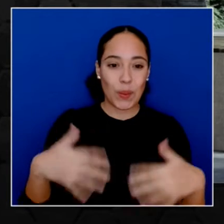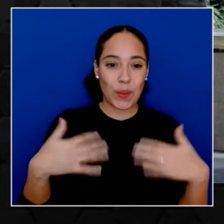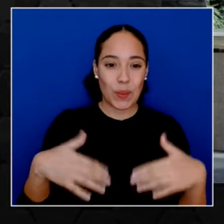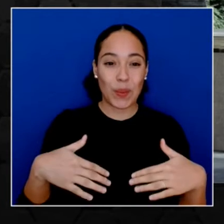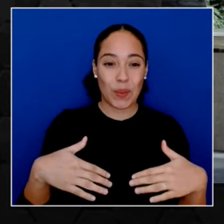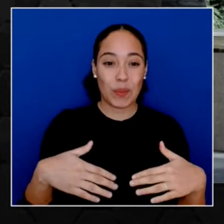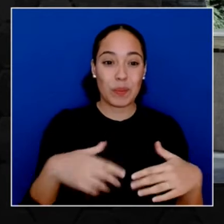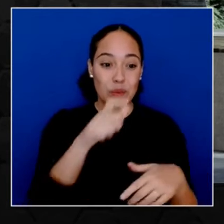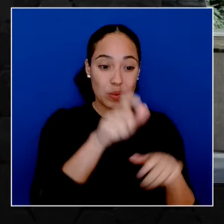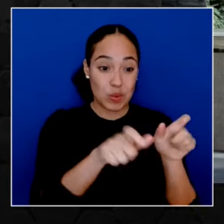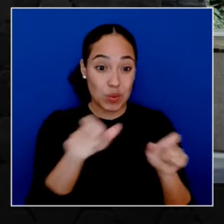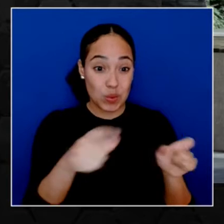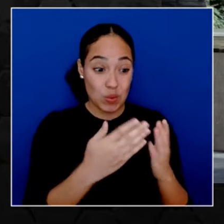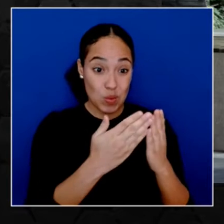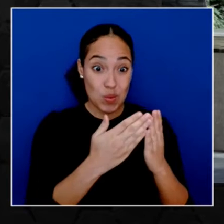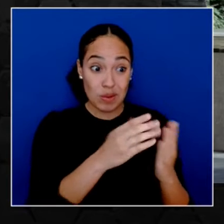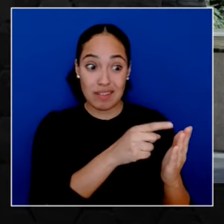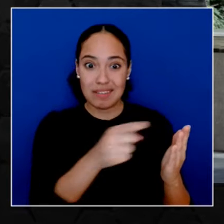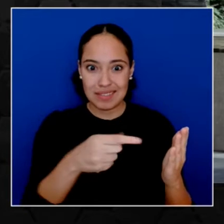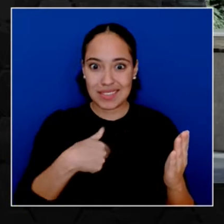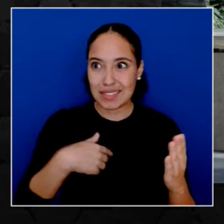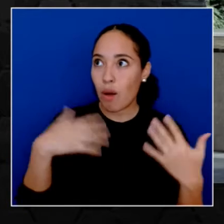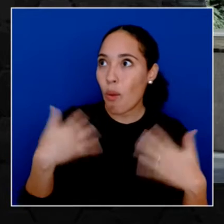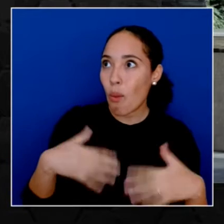Thank you, Amir. Who wants to be next?